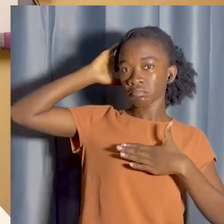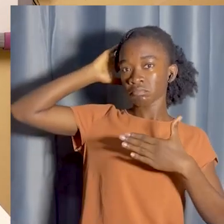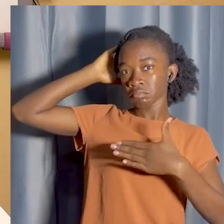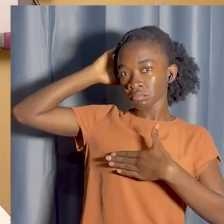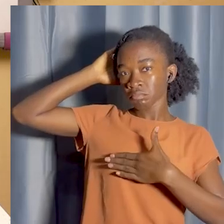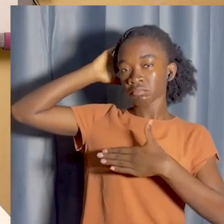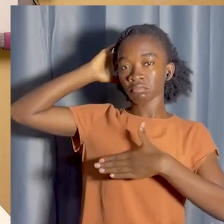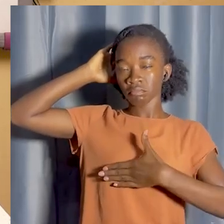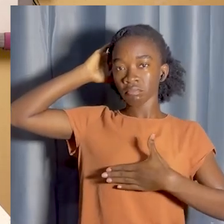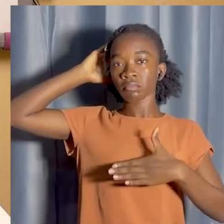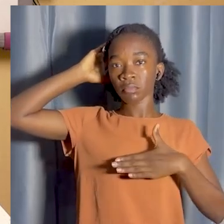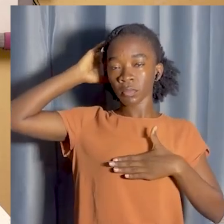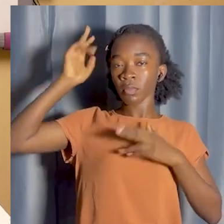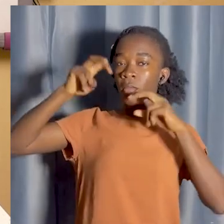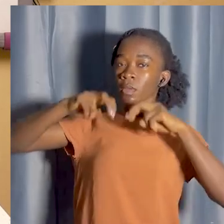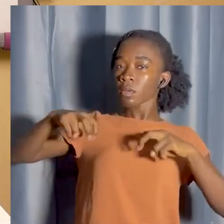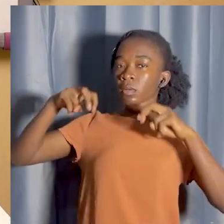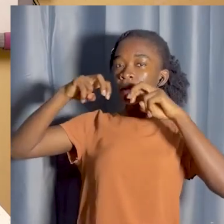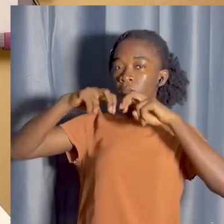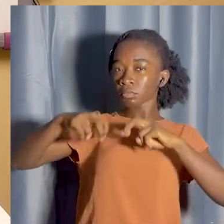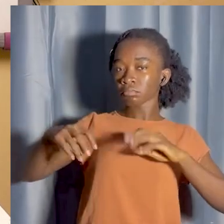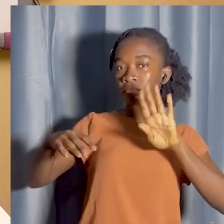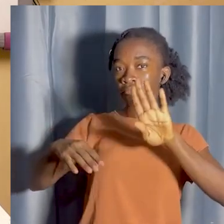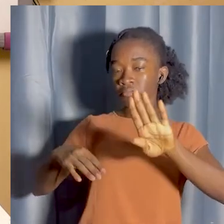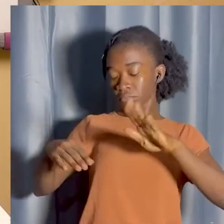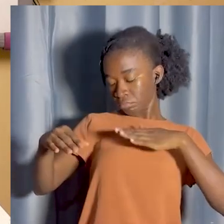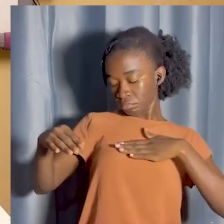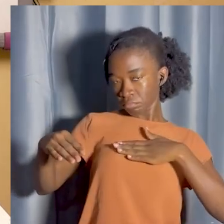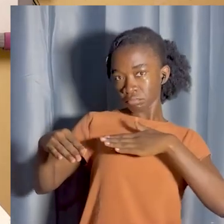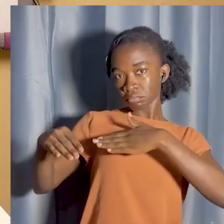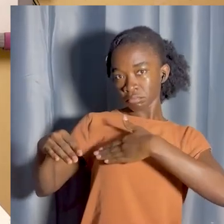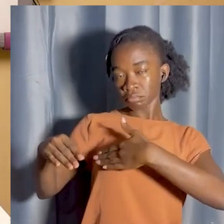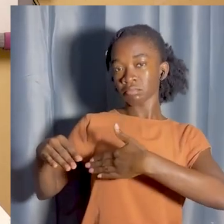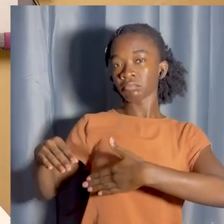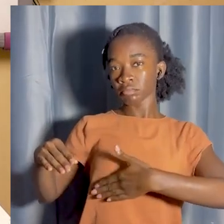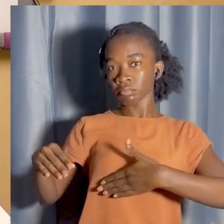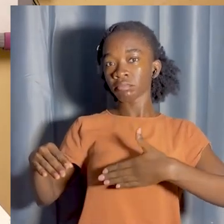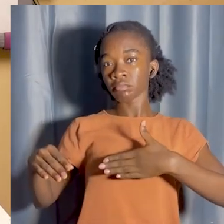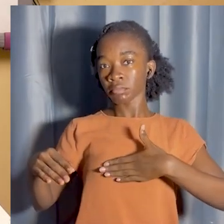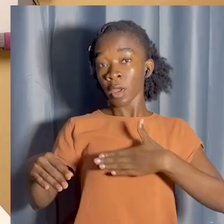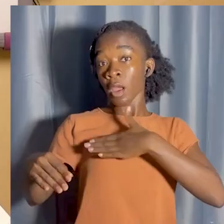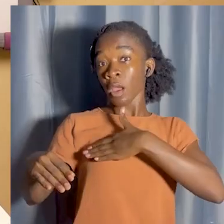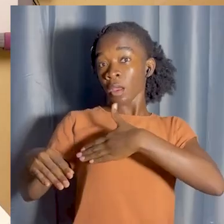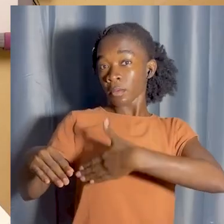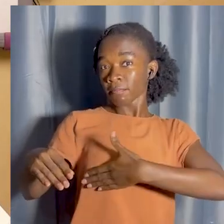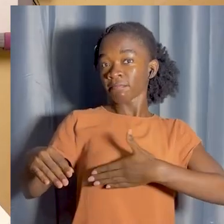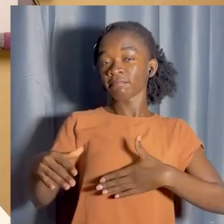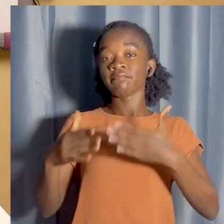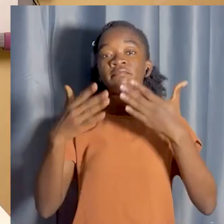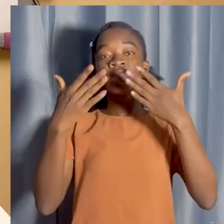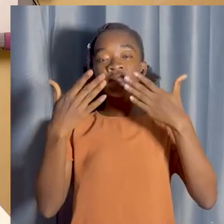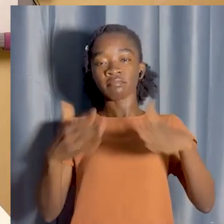go all the way around. You can go around like in circles, so all the way till you've examined the entire breast. Go all the way up almost